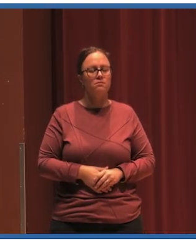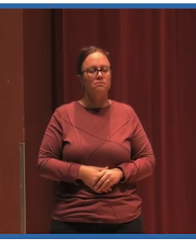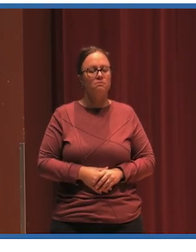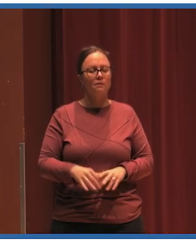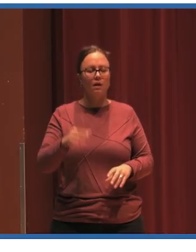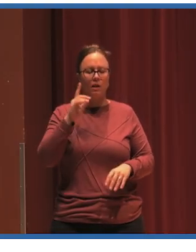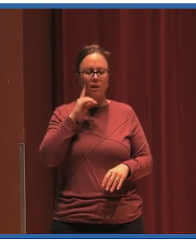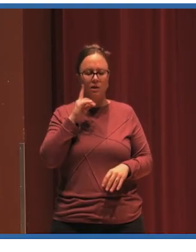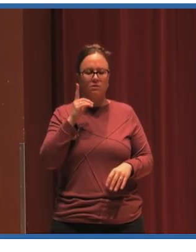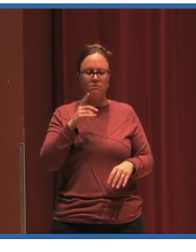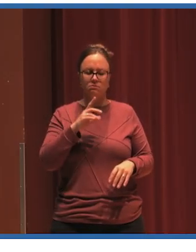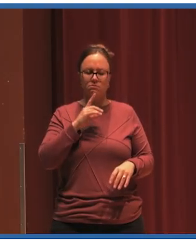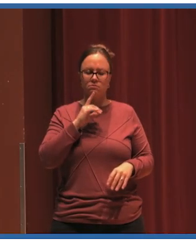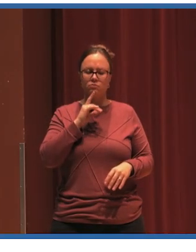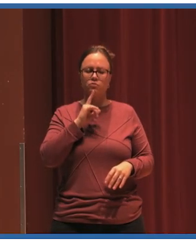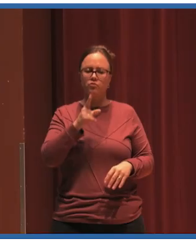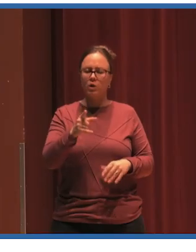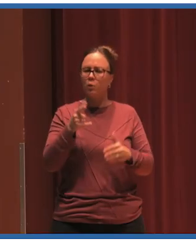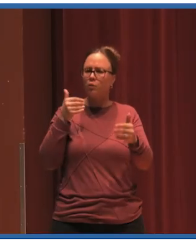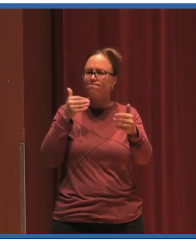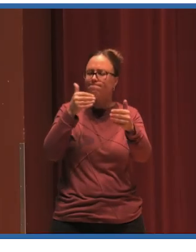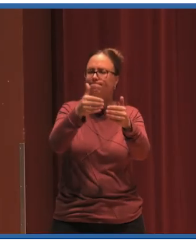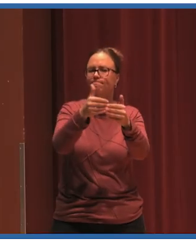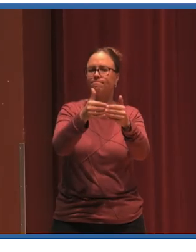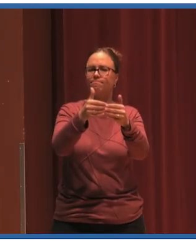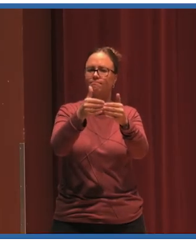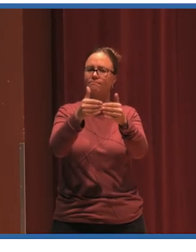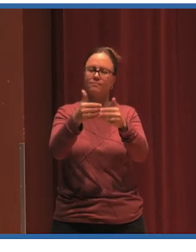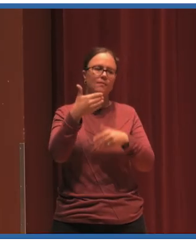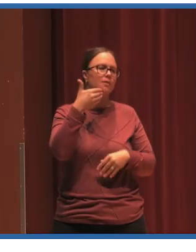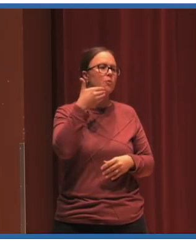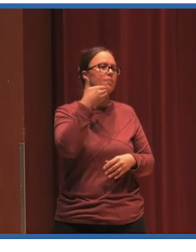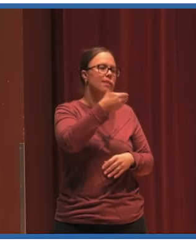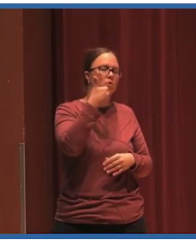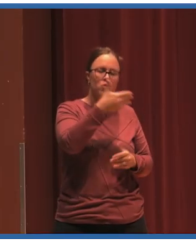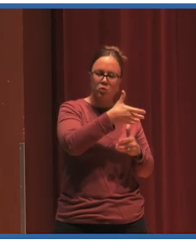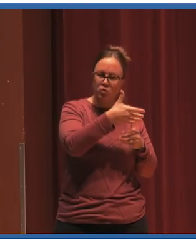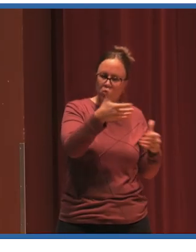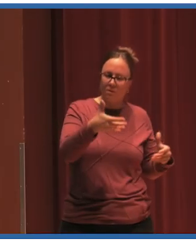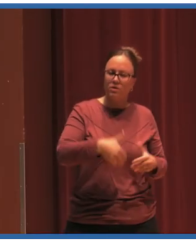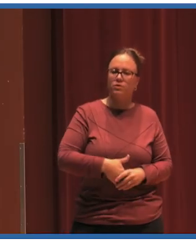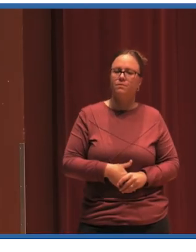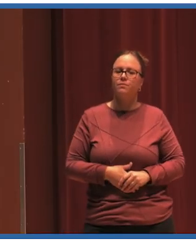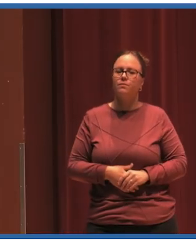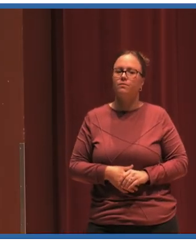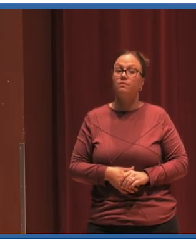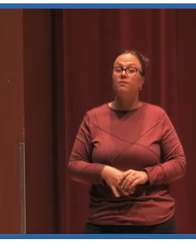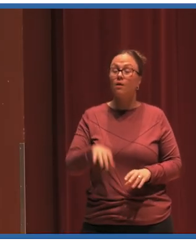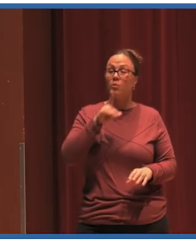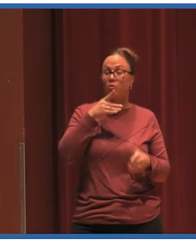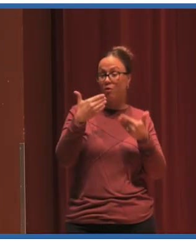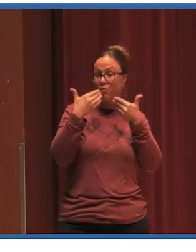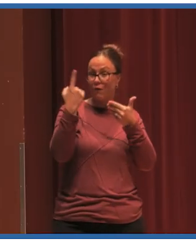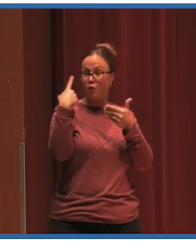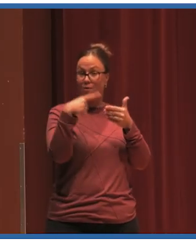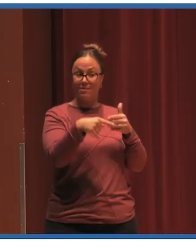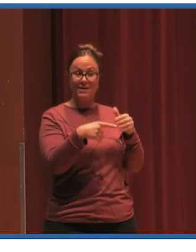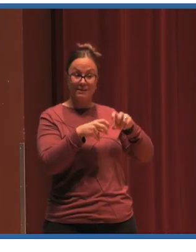making progress towards that through all the information we just learned. So thank you so much. I'm really grateful to these